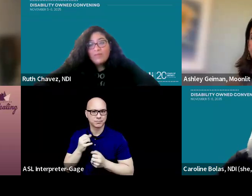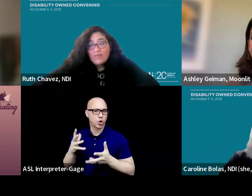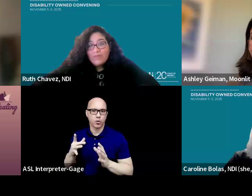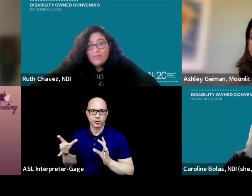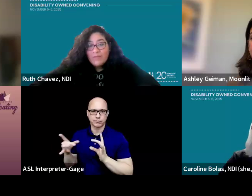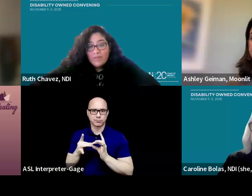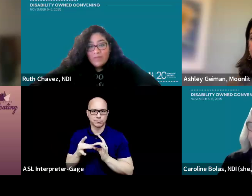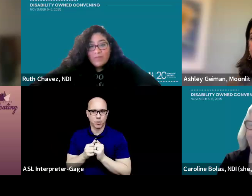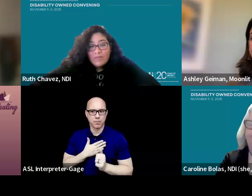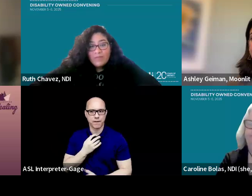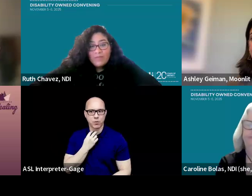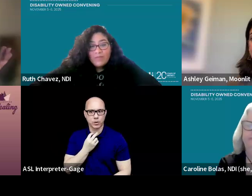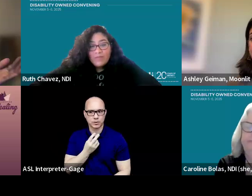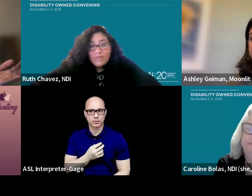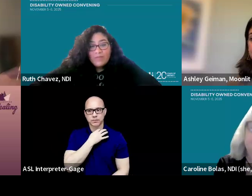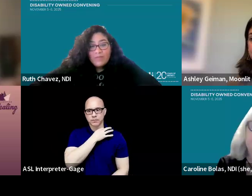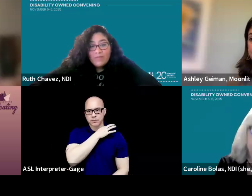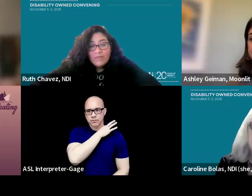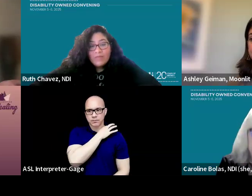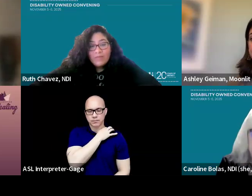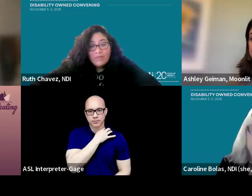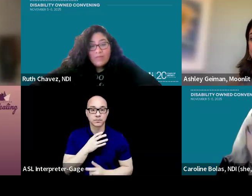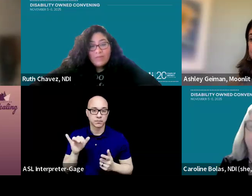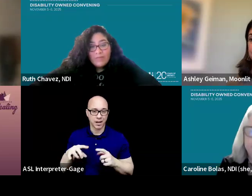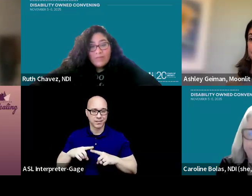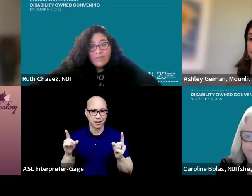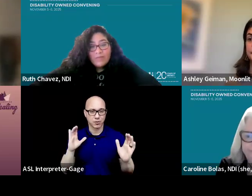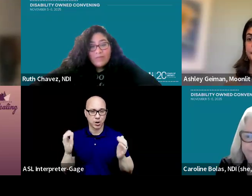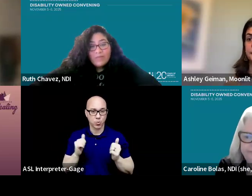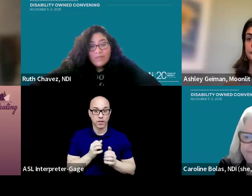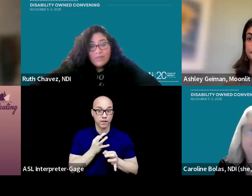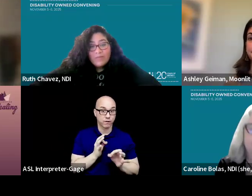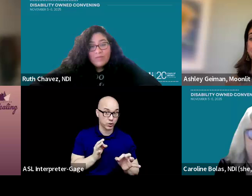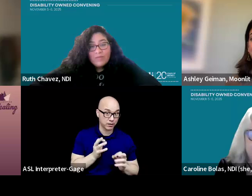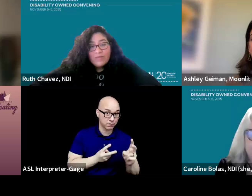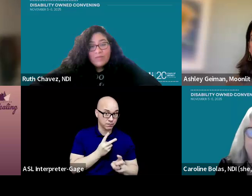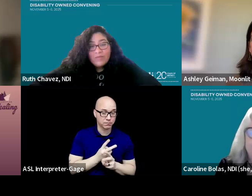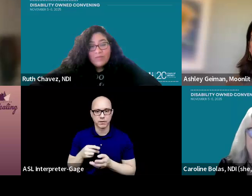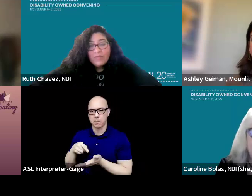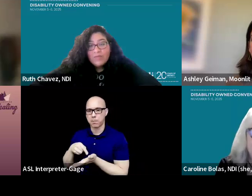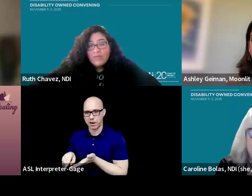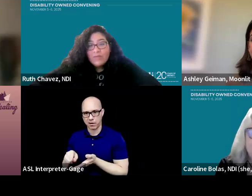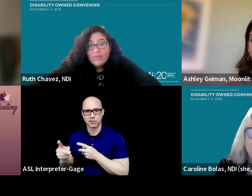it. So that's the difference in the free version versus the paid version.